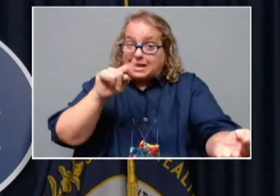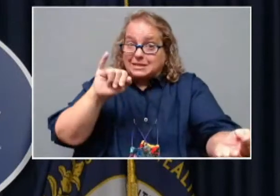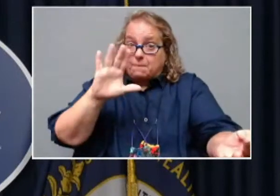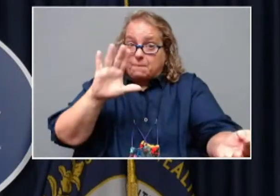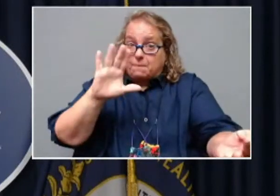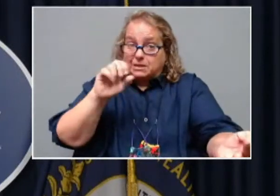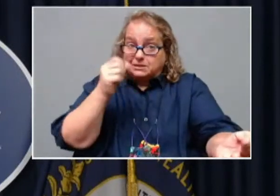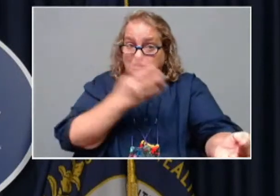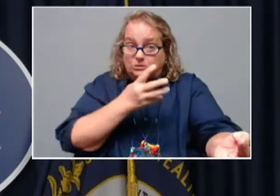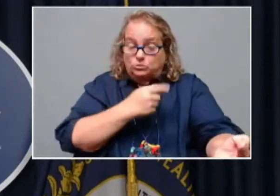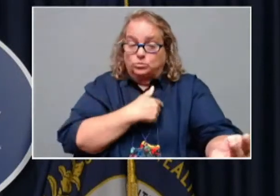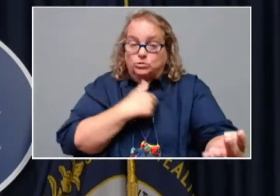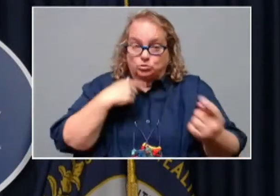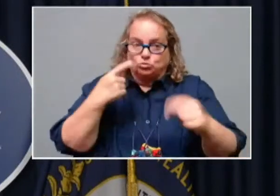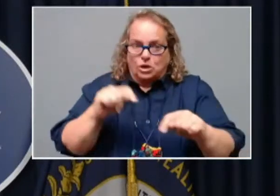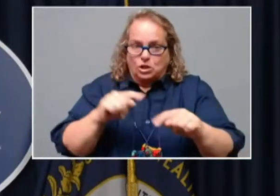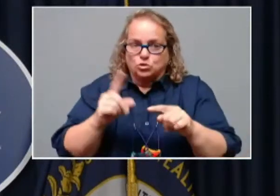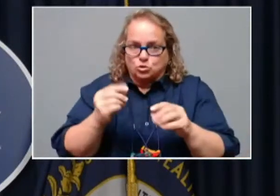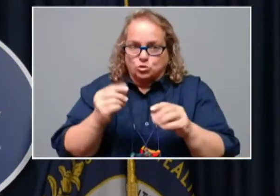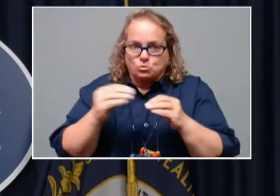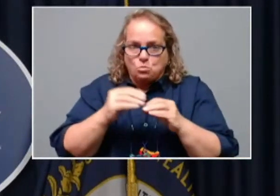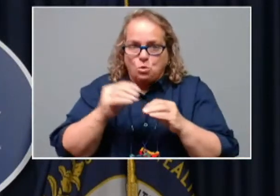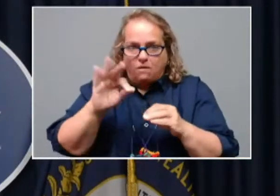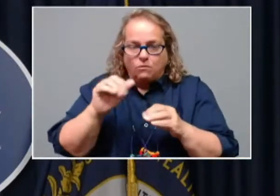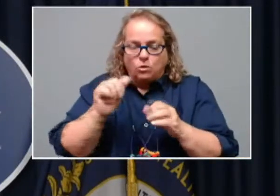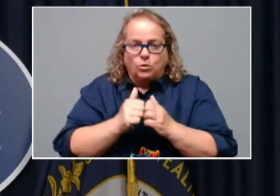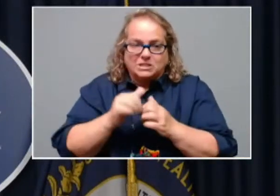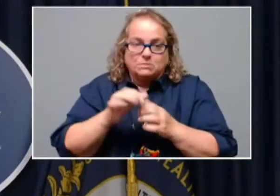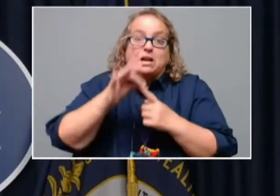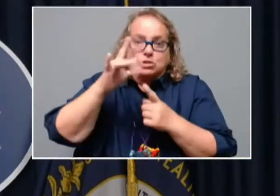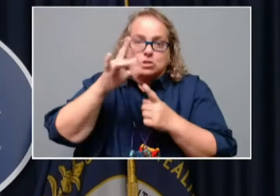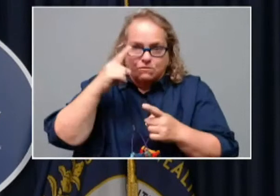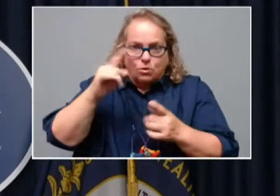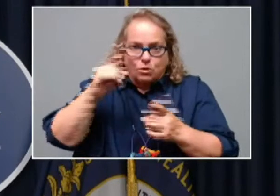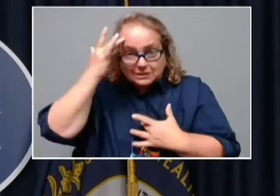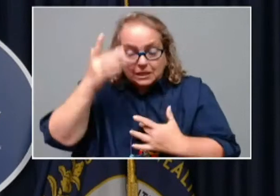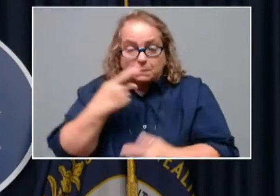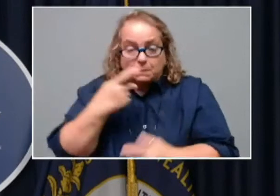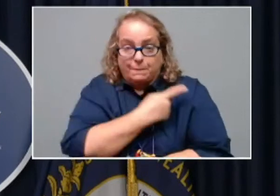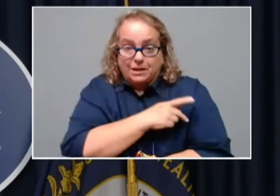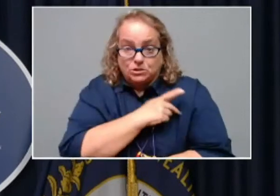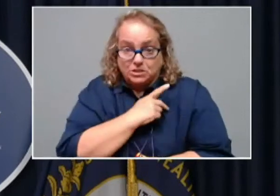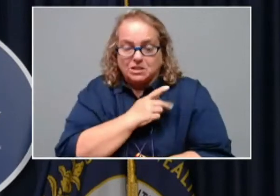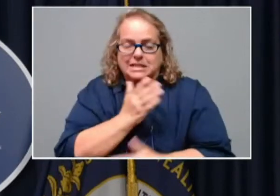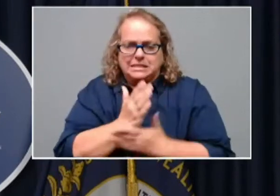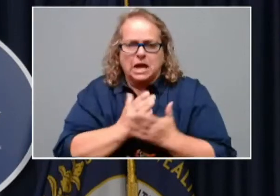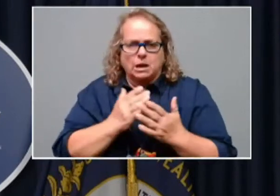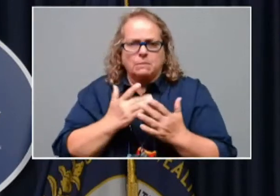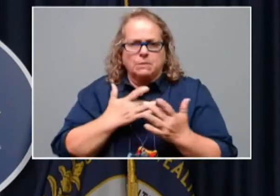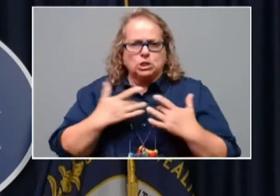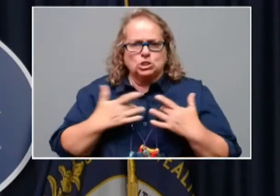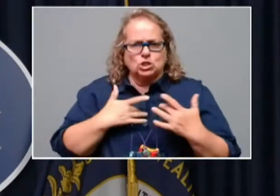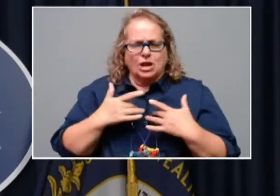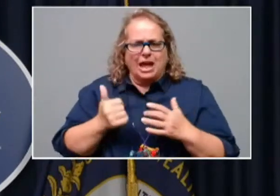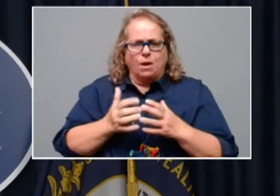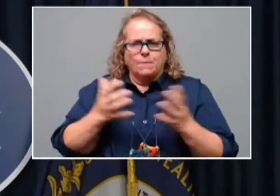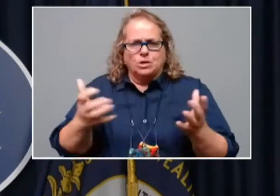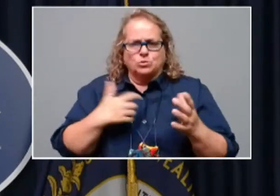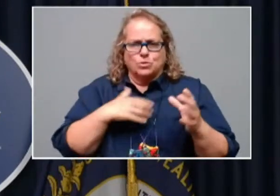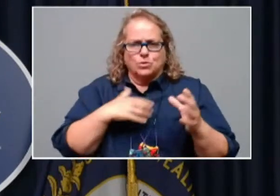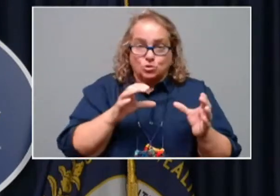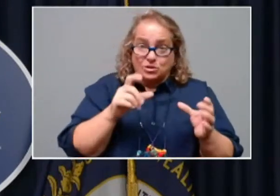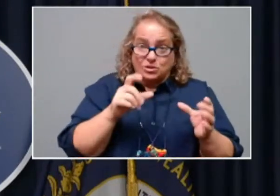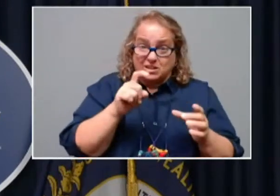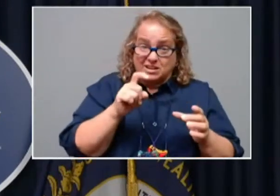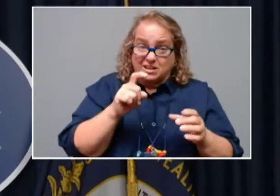to do more of, especially for sick patients, that there's some worries in how much we're doing them, and we're doing them in places